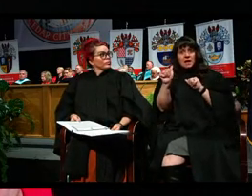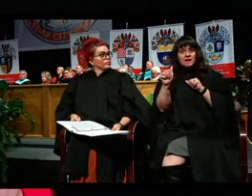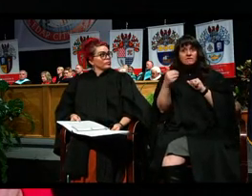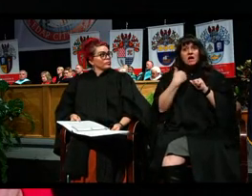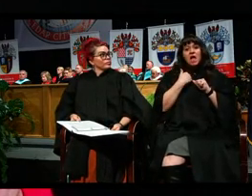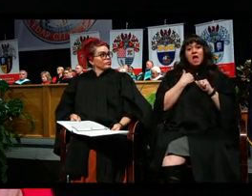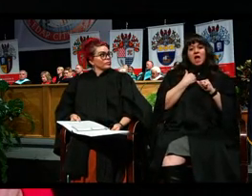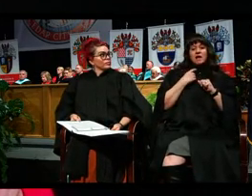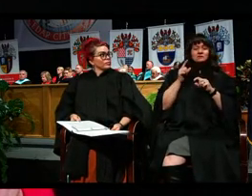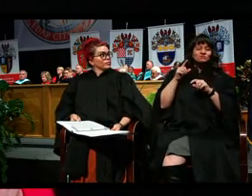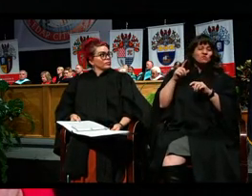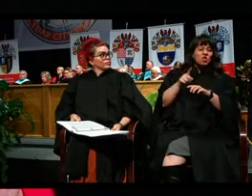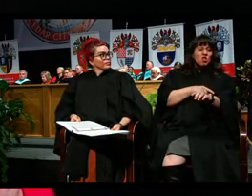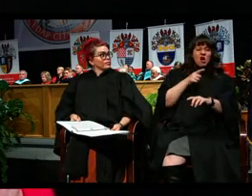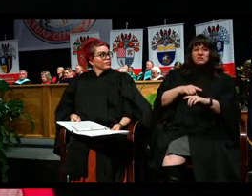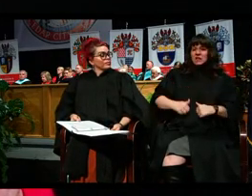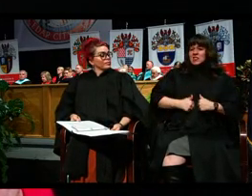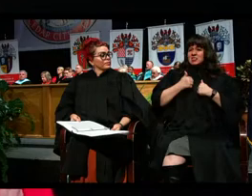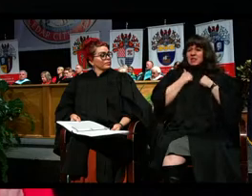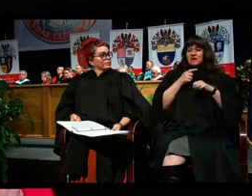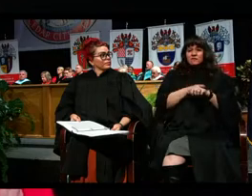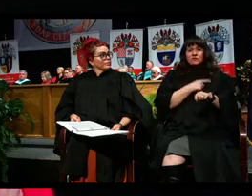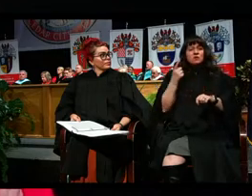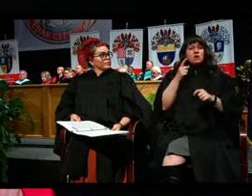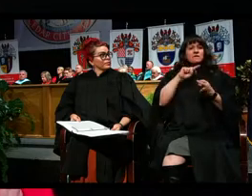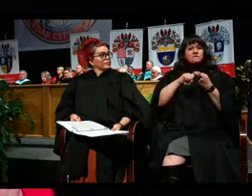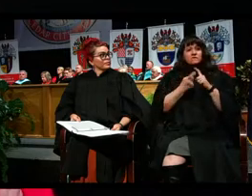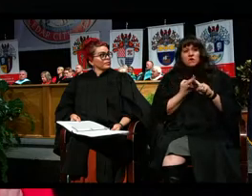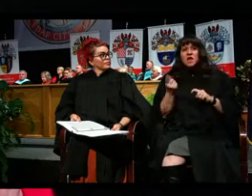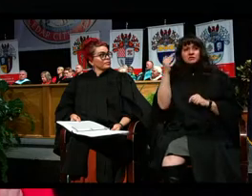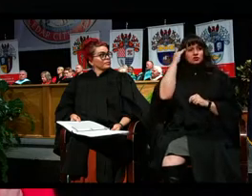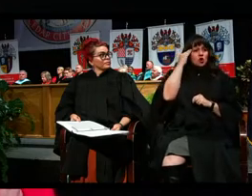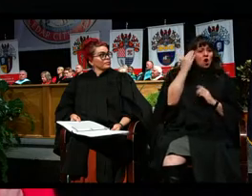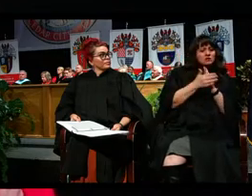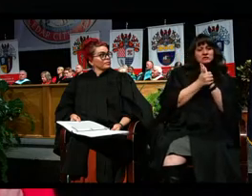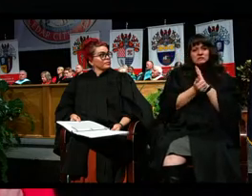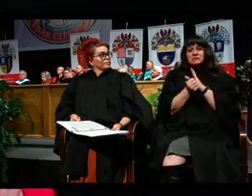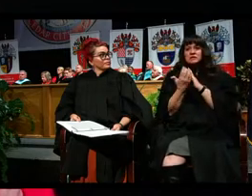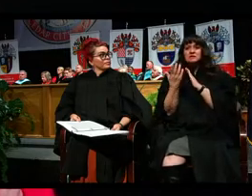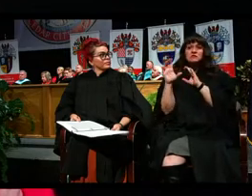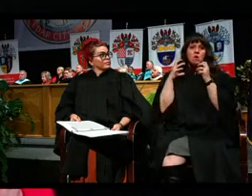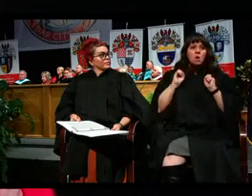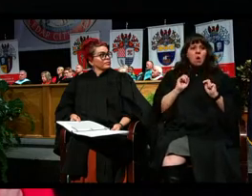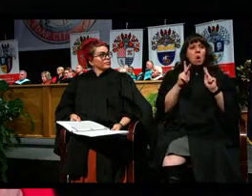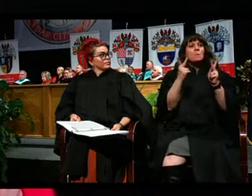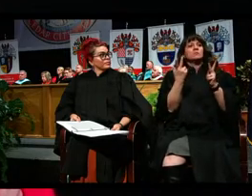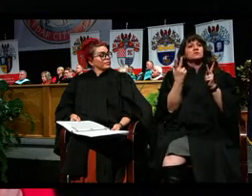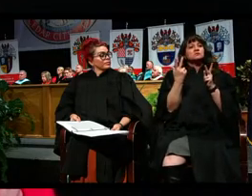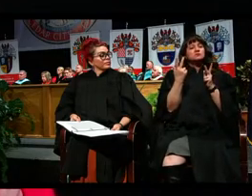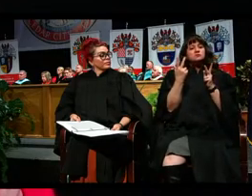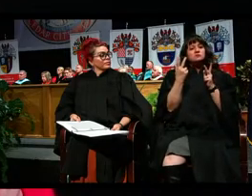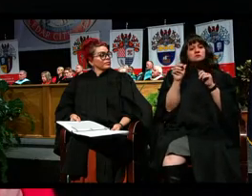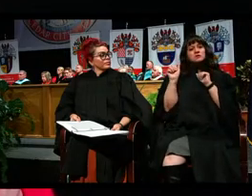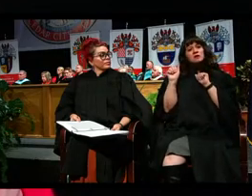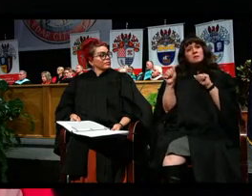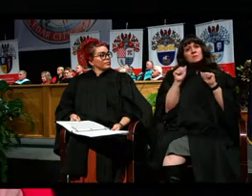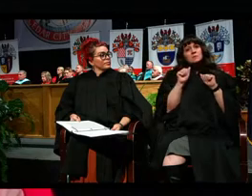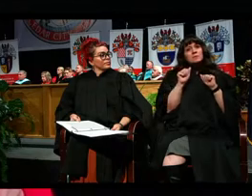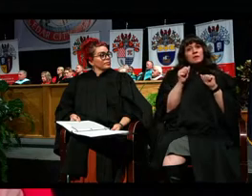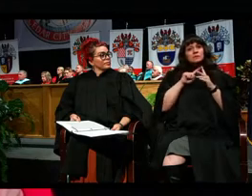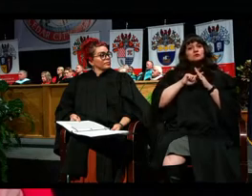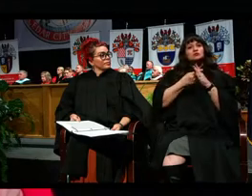lifelong friends, experiences, knowledge, skills, and opportunities, and began my